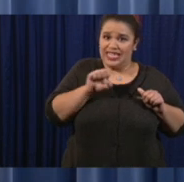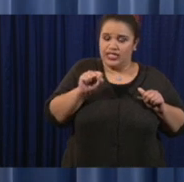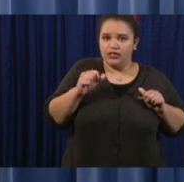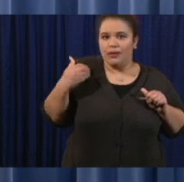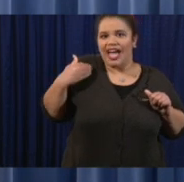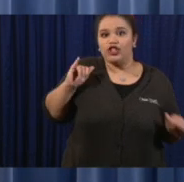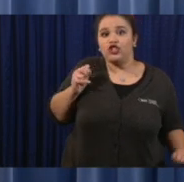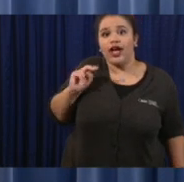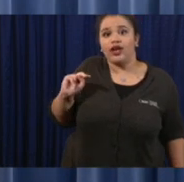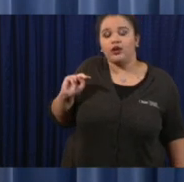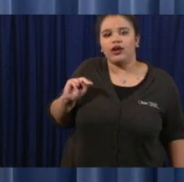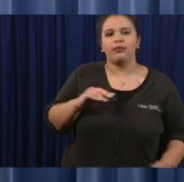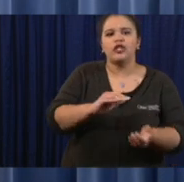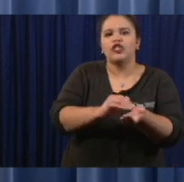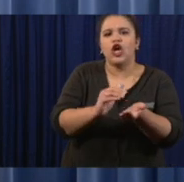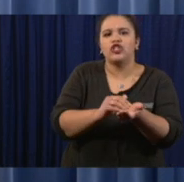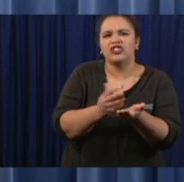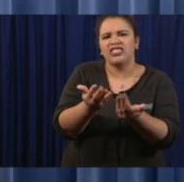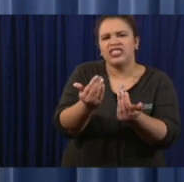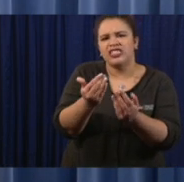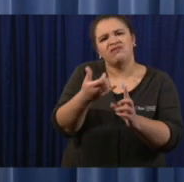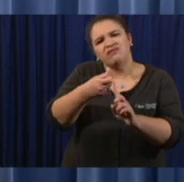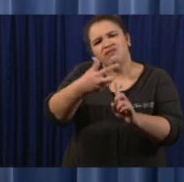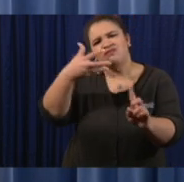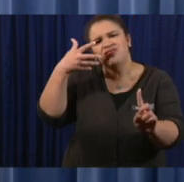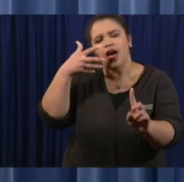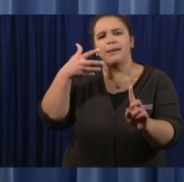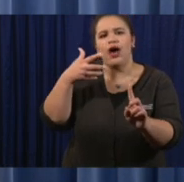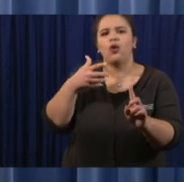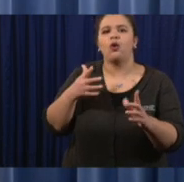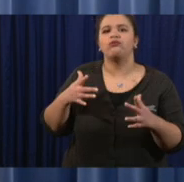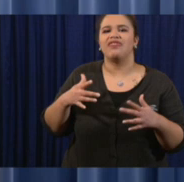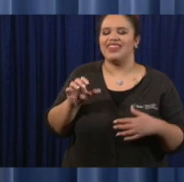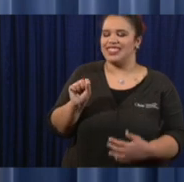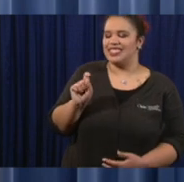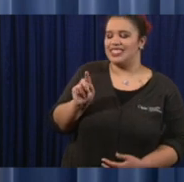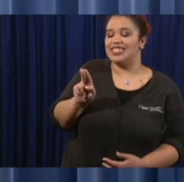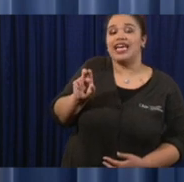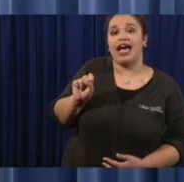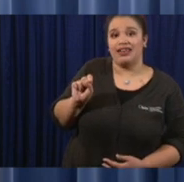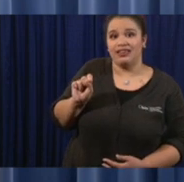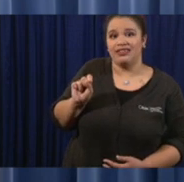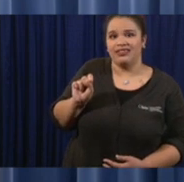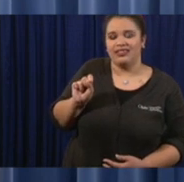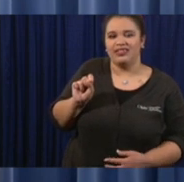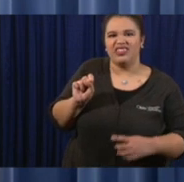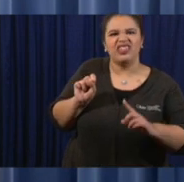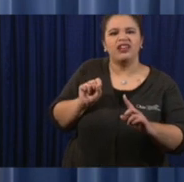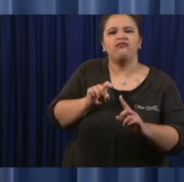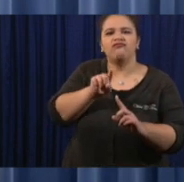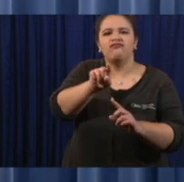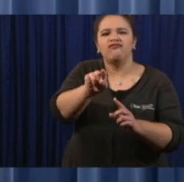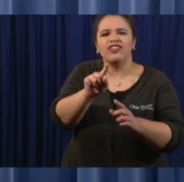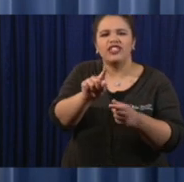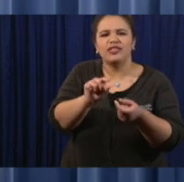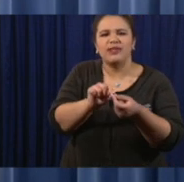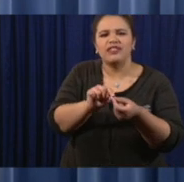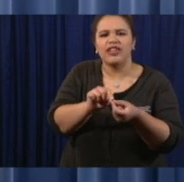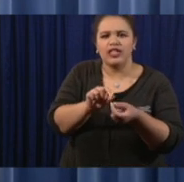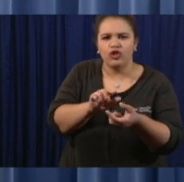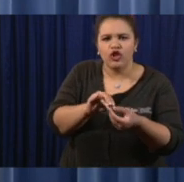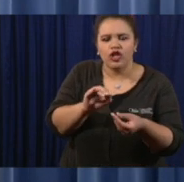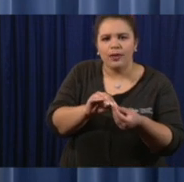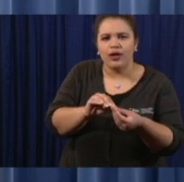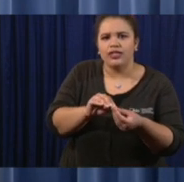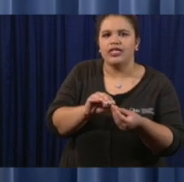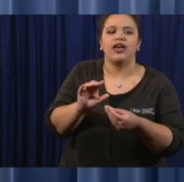that investigation, the status of that into the earliest cases, like the one in Miami County that goes back to January 7th?